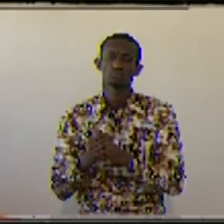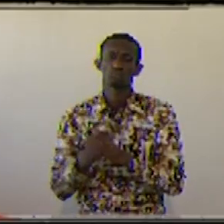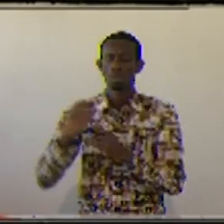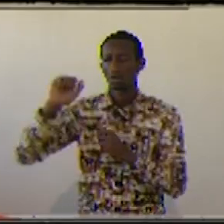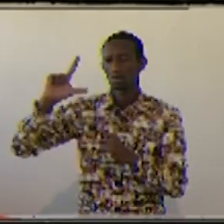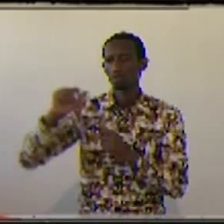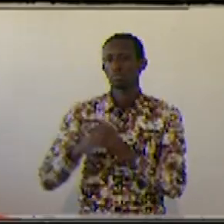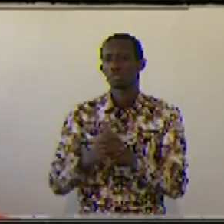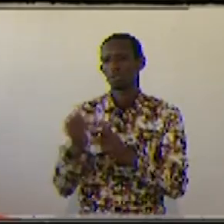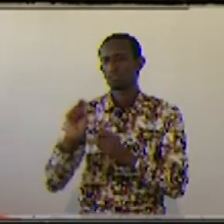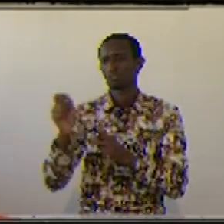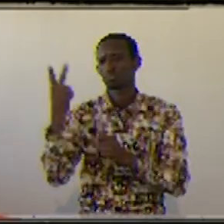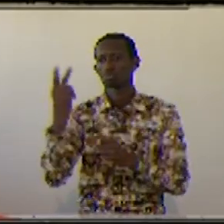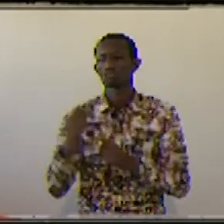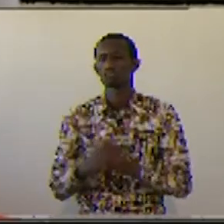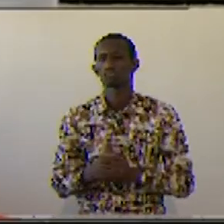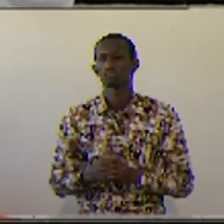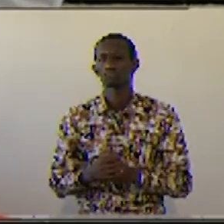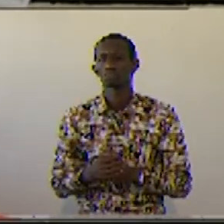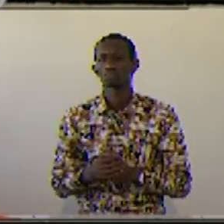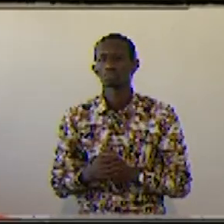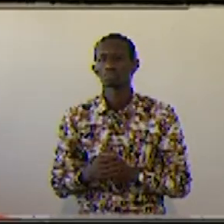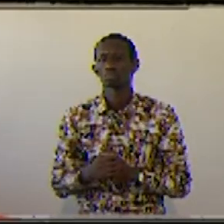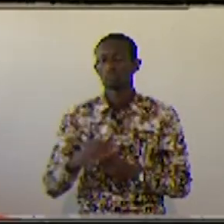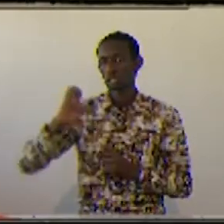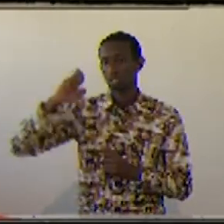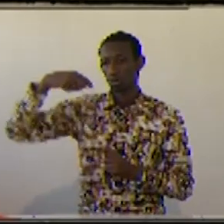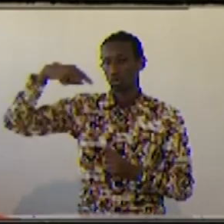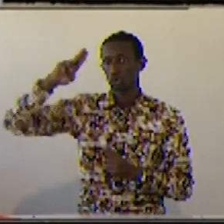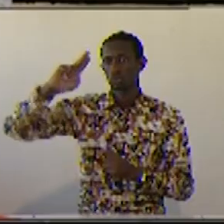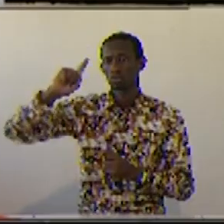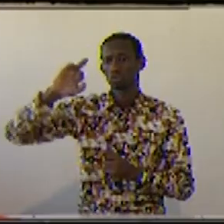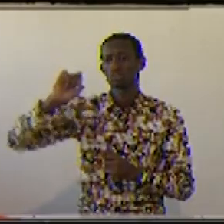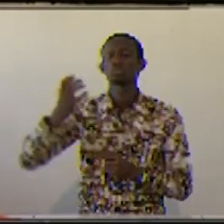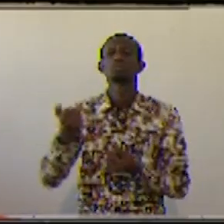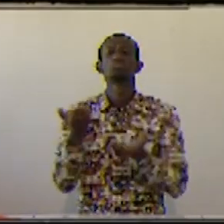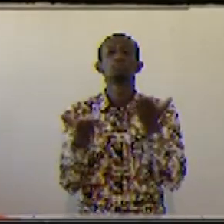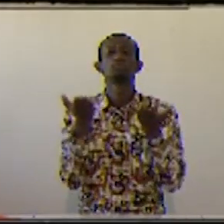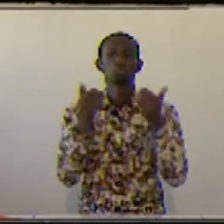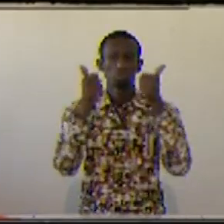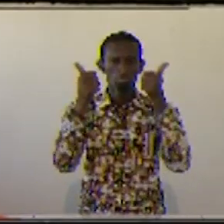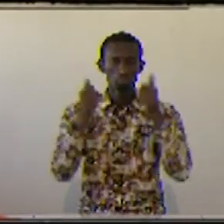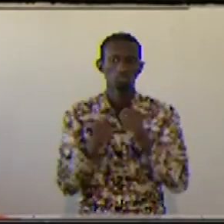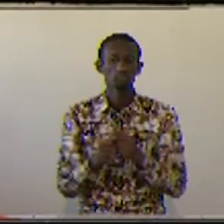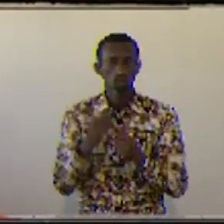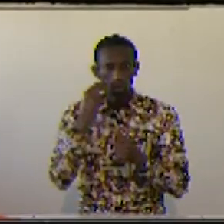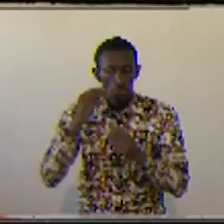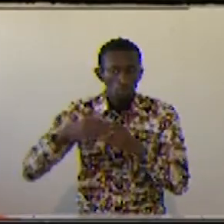should have 2 also. And our equation is completely balanced. We go to the